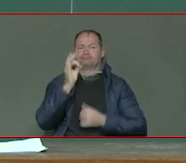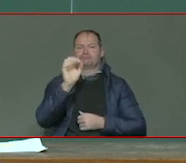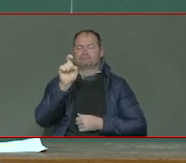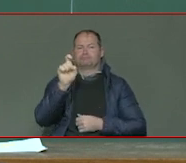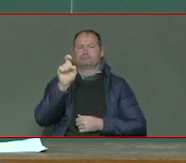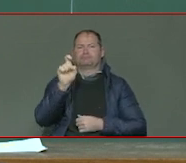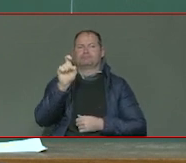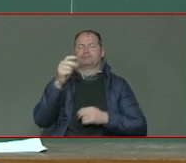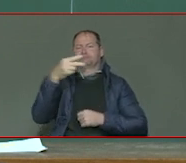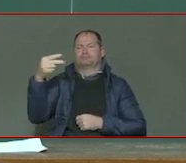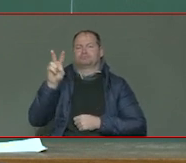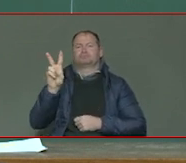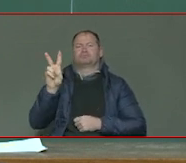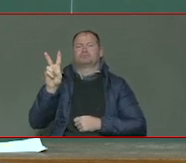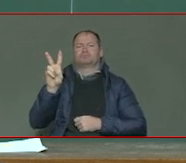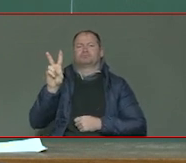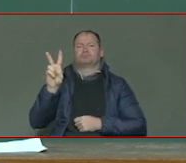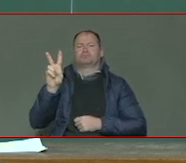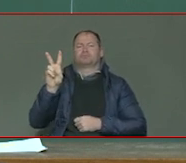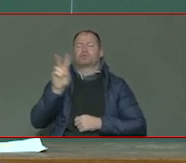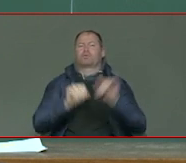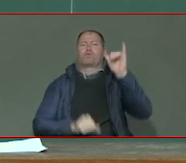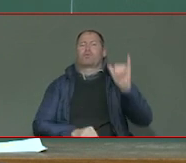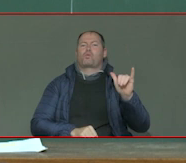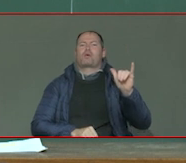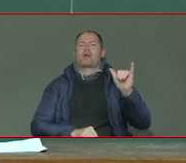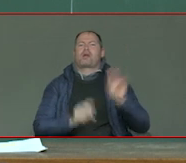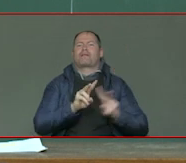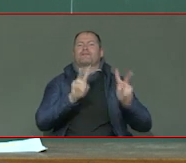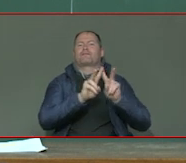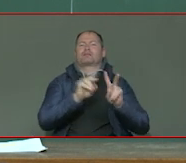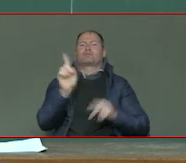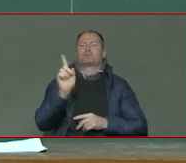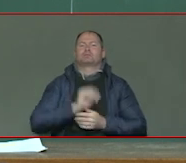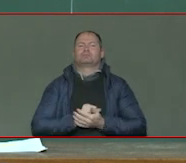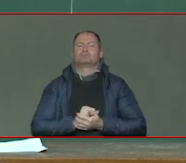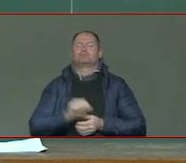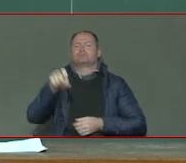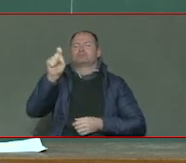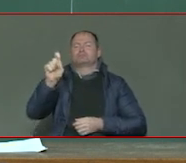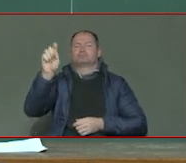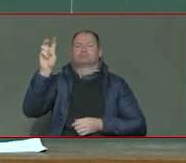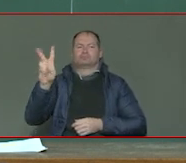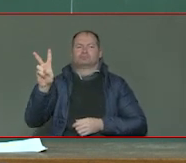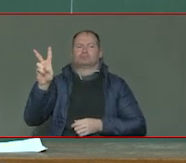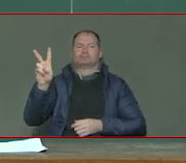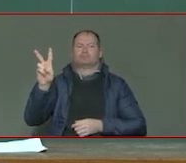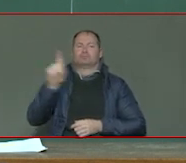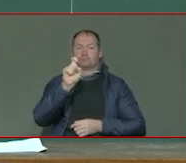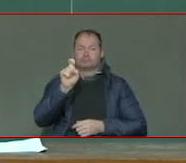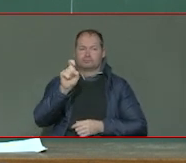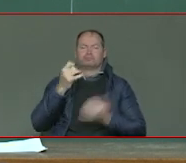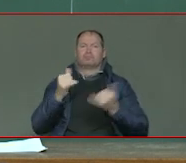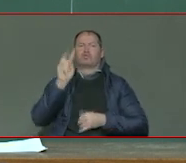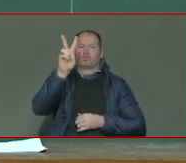2, what is my corresponding y value? I'm going to put x equal to 2 wherever there's x in the expression. So